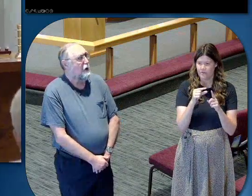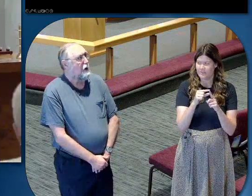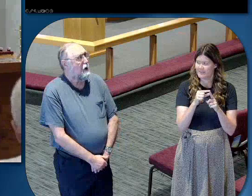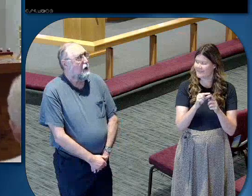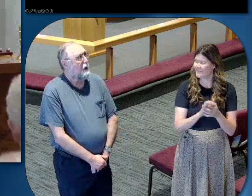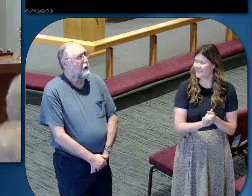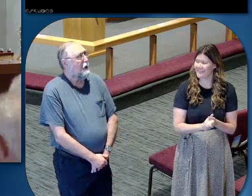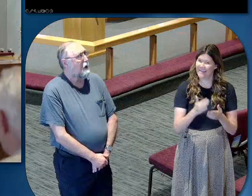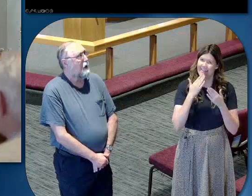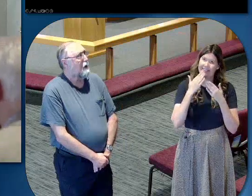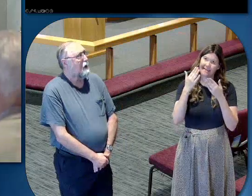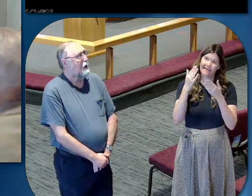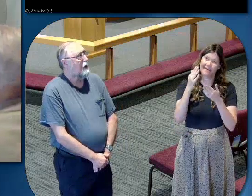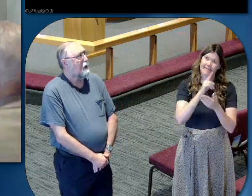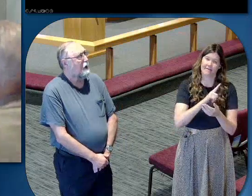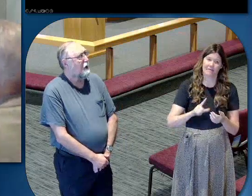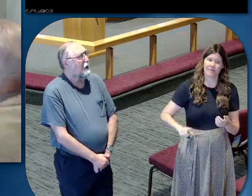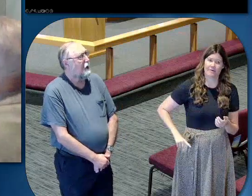Thank the Lord.